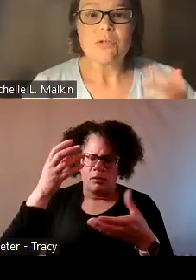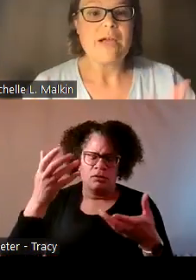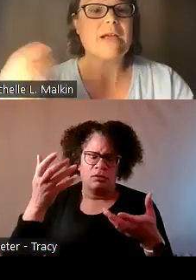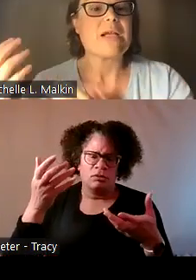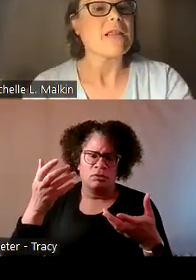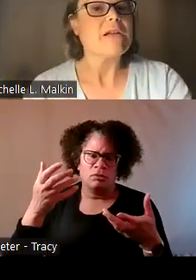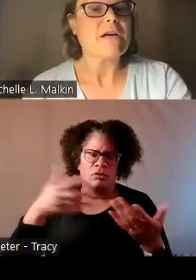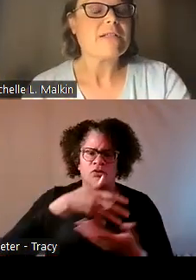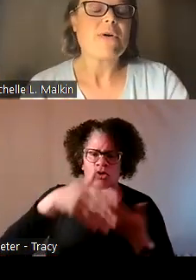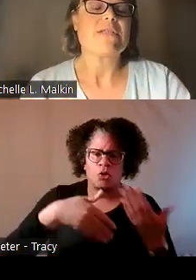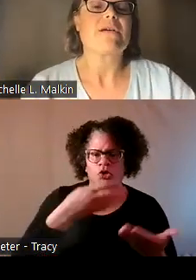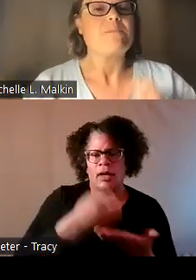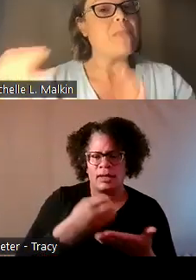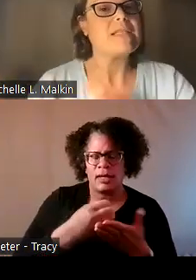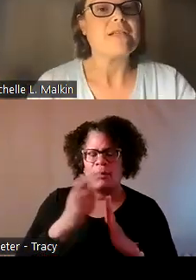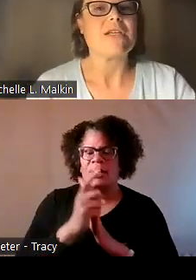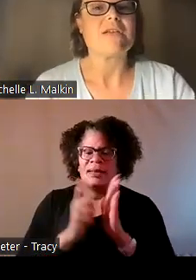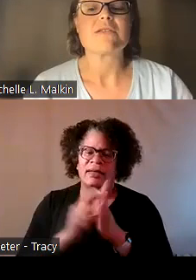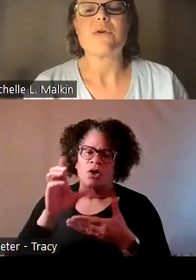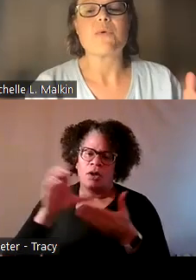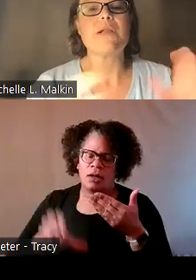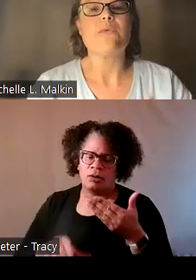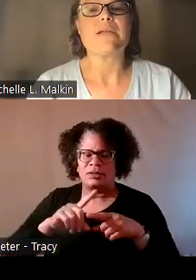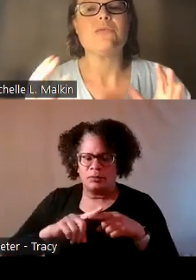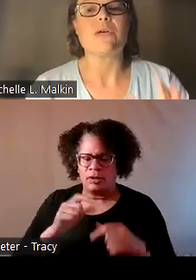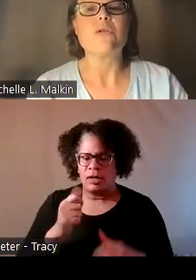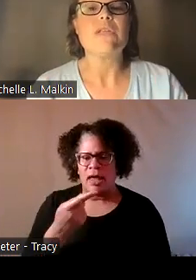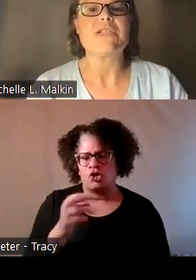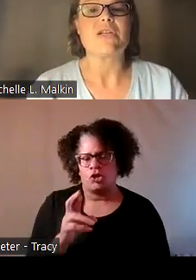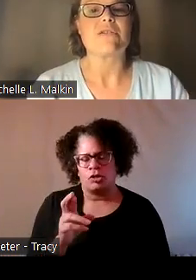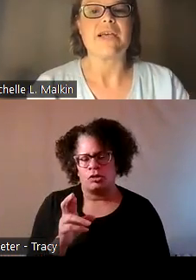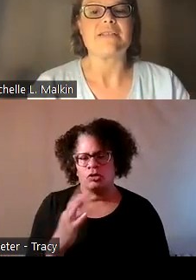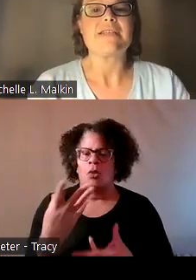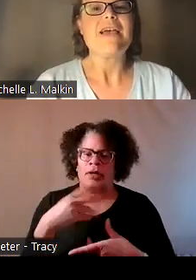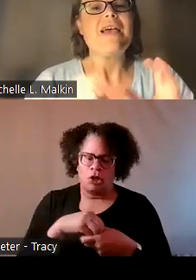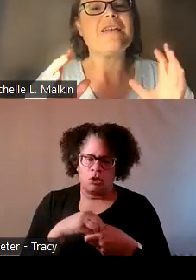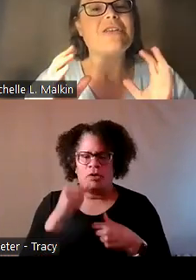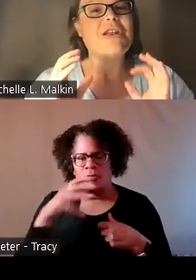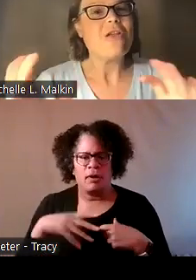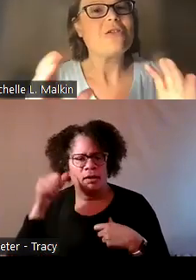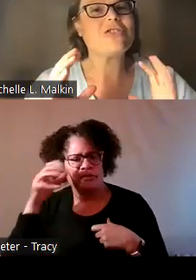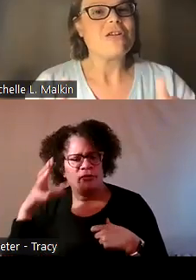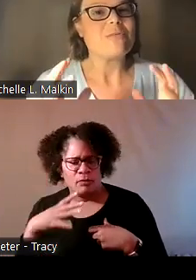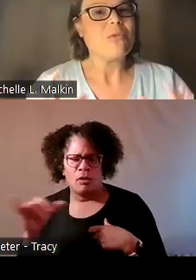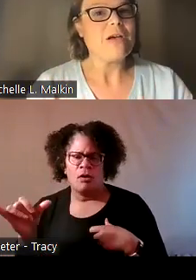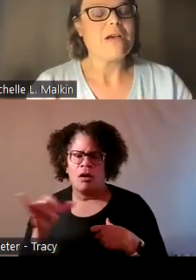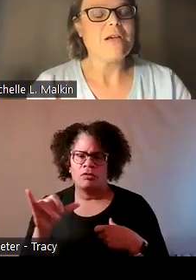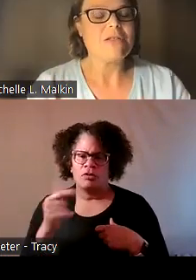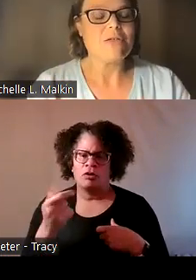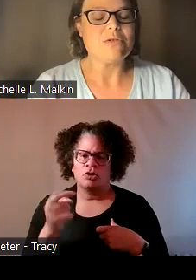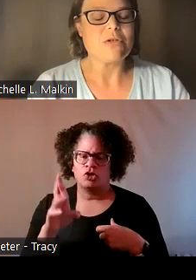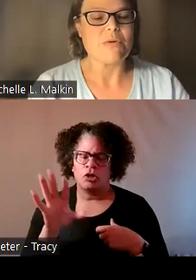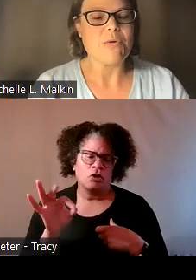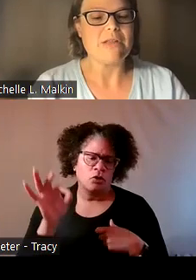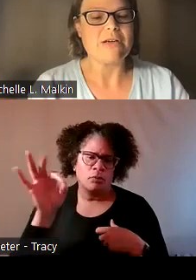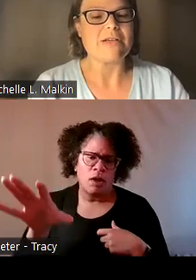the social, economic, and legal consequences are based on gender. So I really wanted to include that gendered lens. And another gender plug